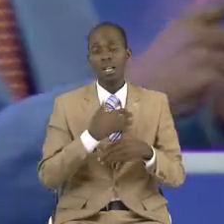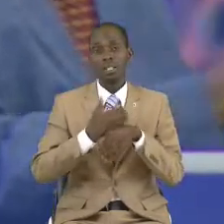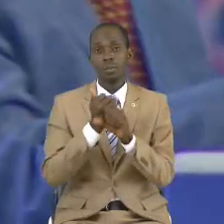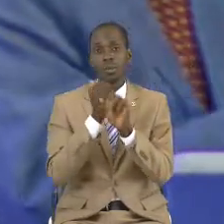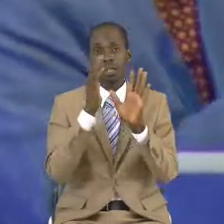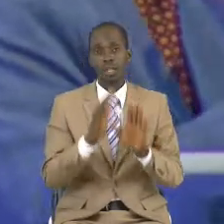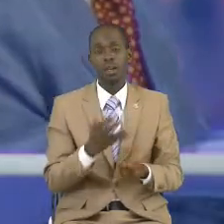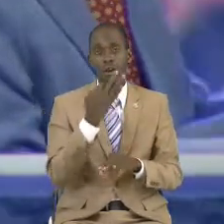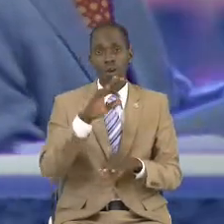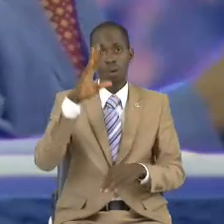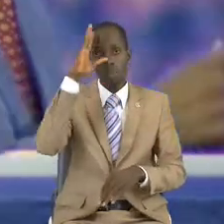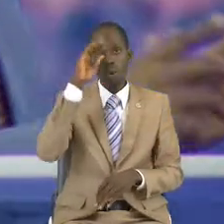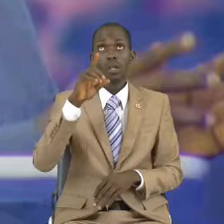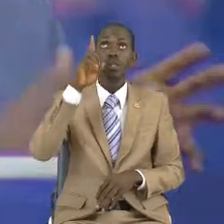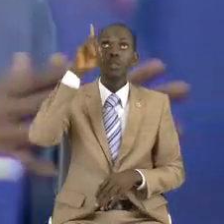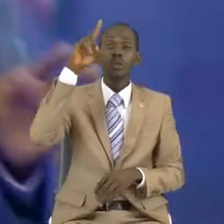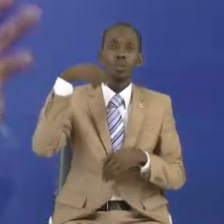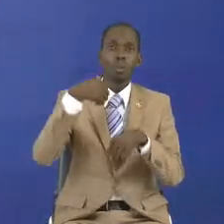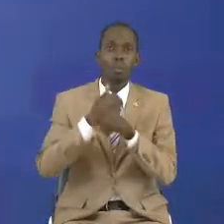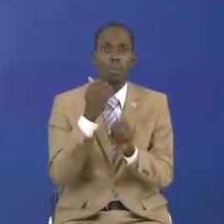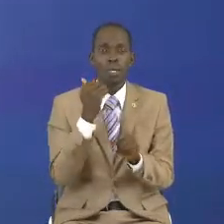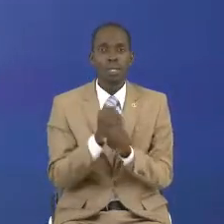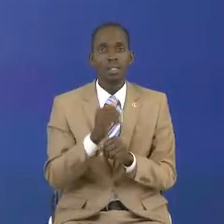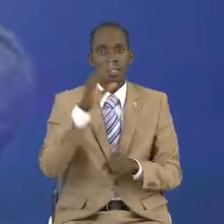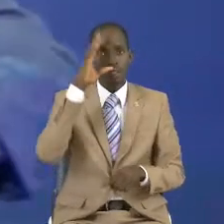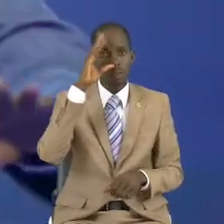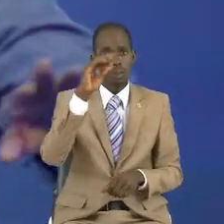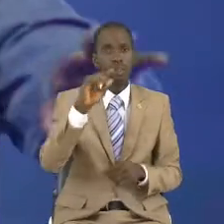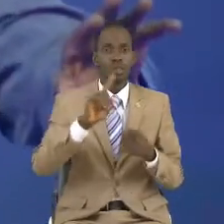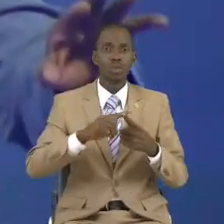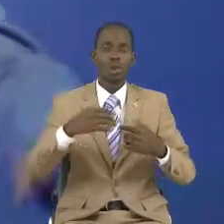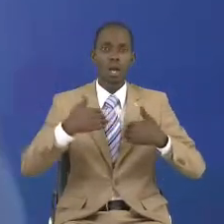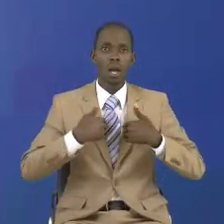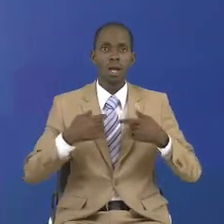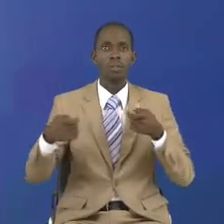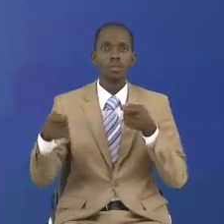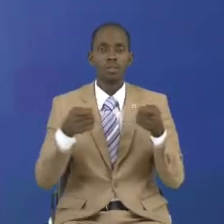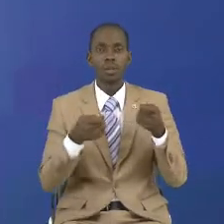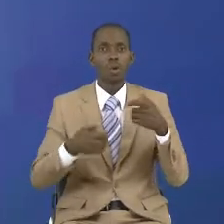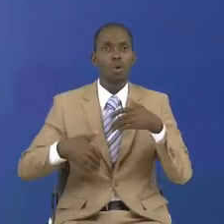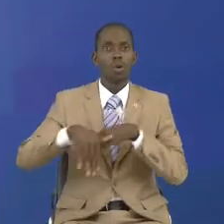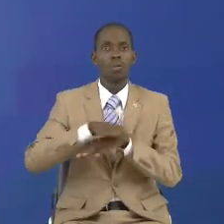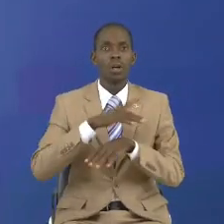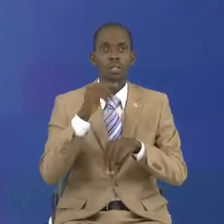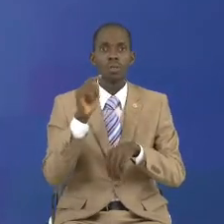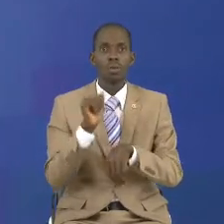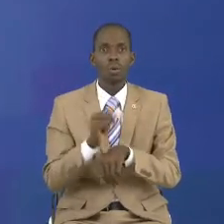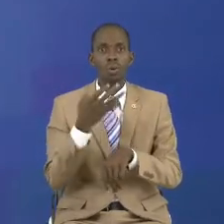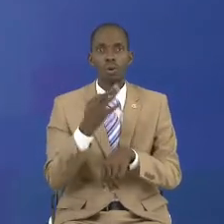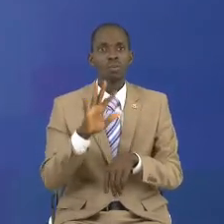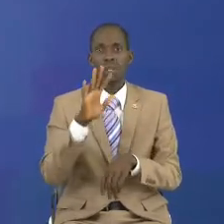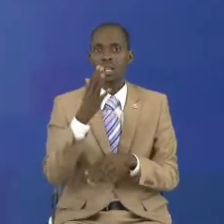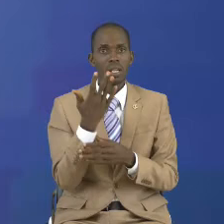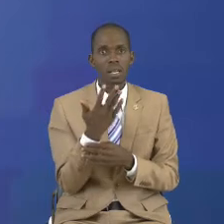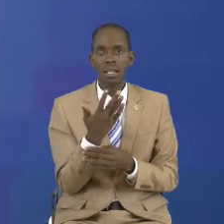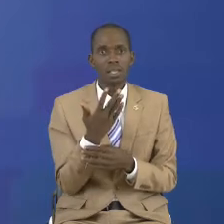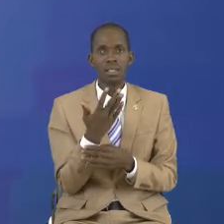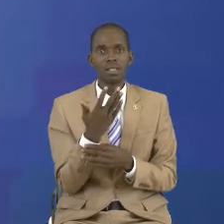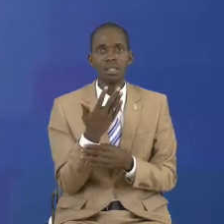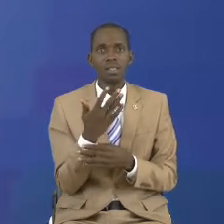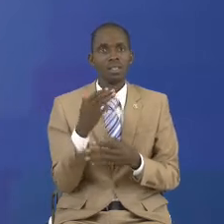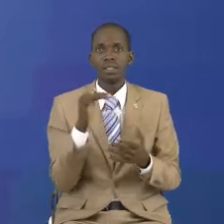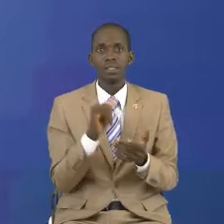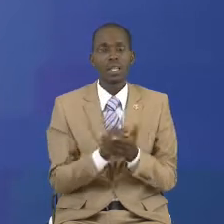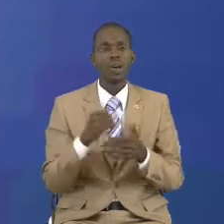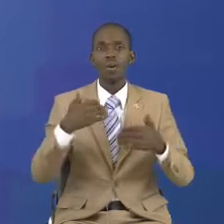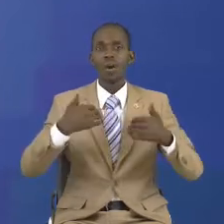you made him to have dominion over the works of thy hands thou has